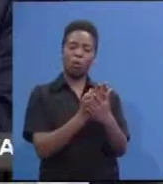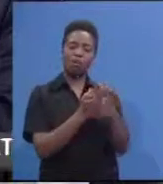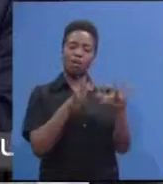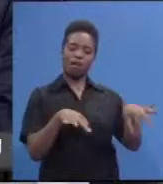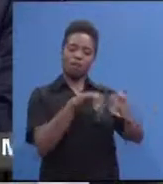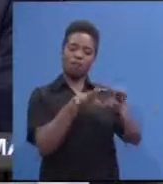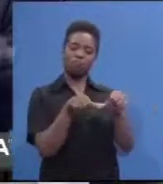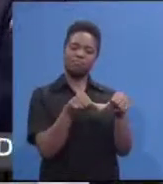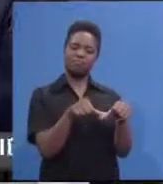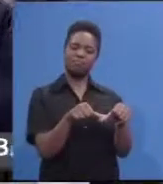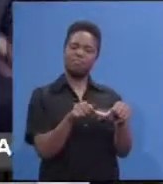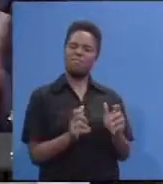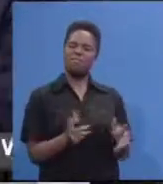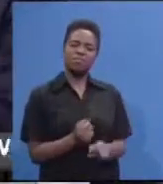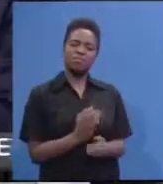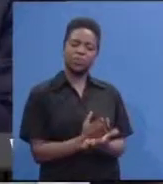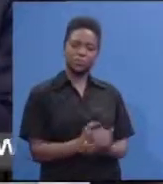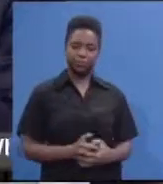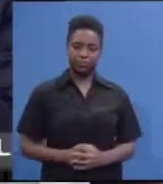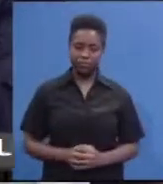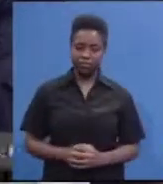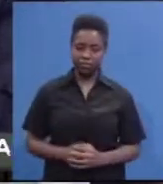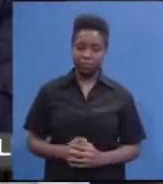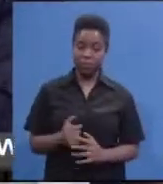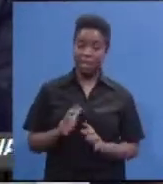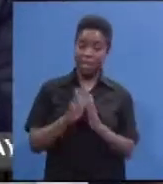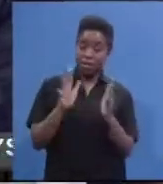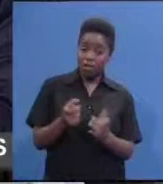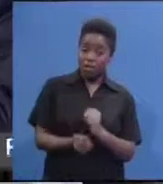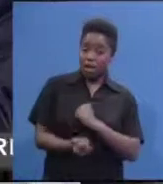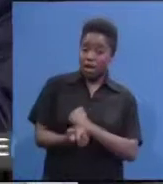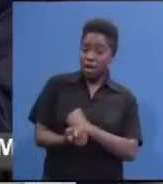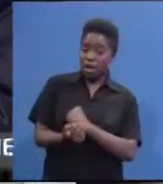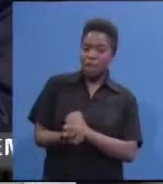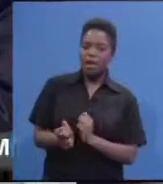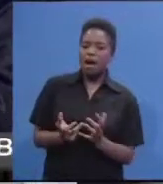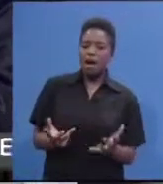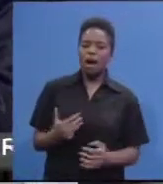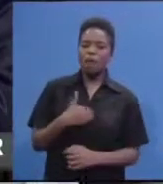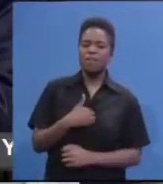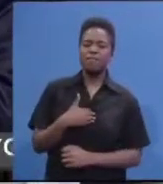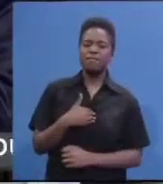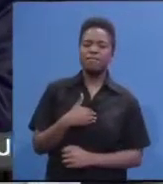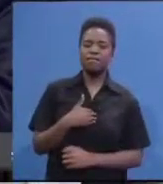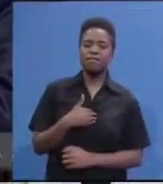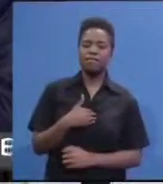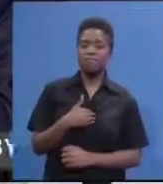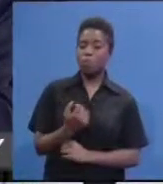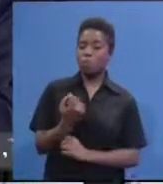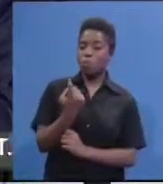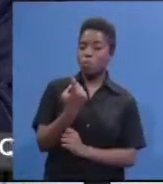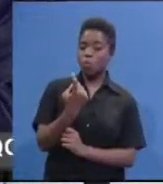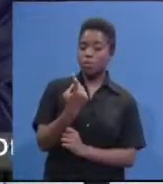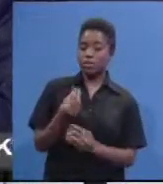one time that, you know, with everything that has gone down, how do you feel? And he said, one of the things that really